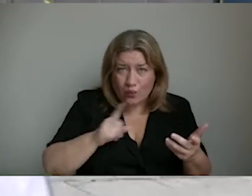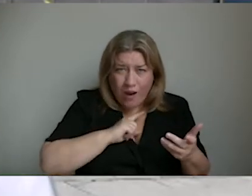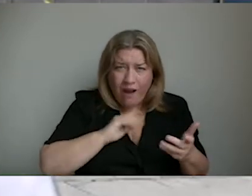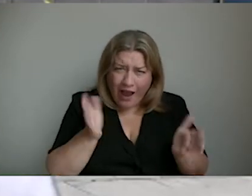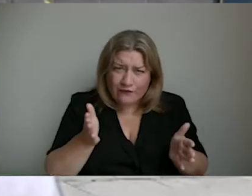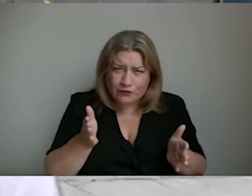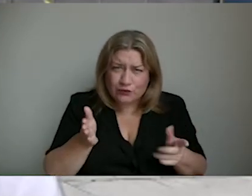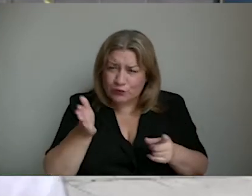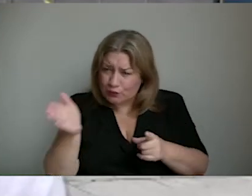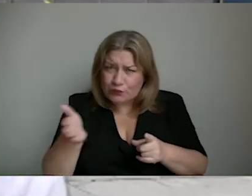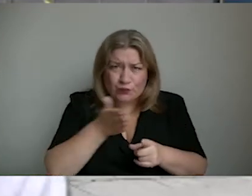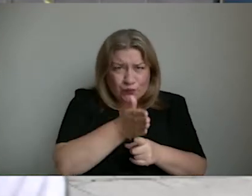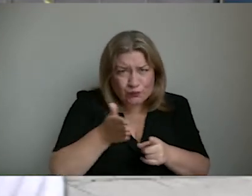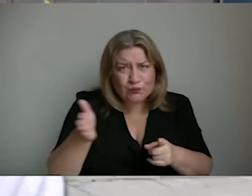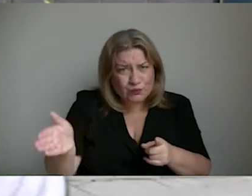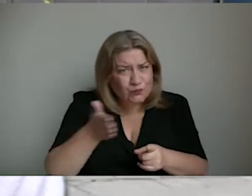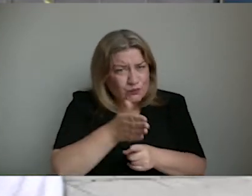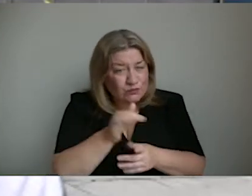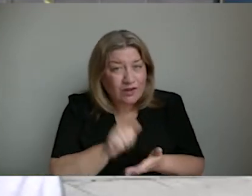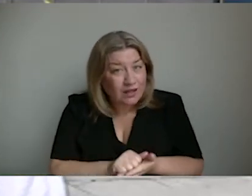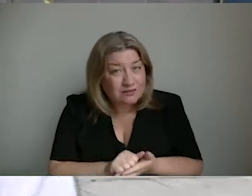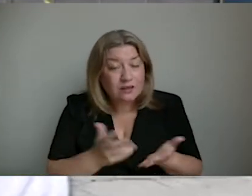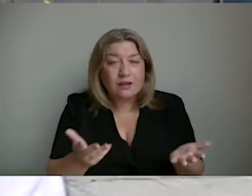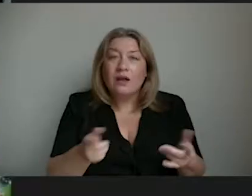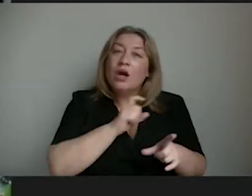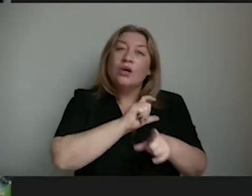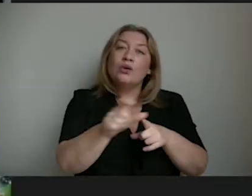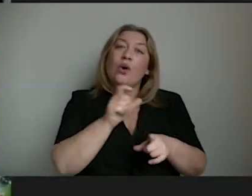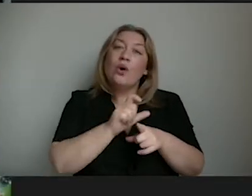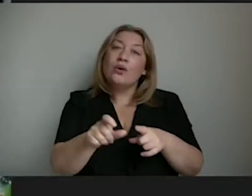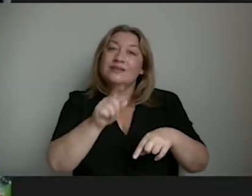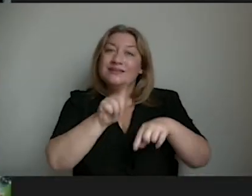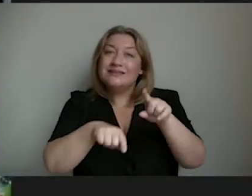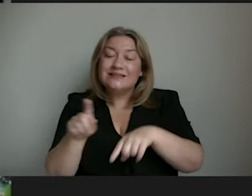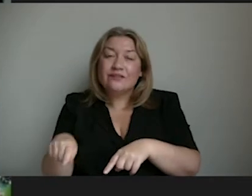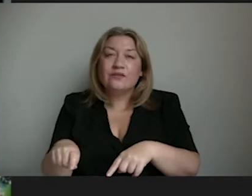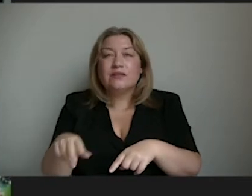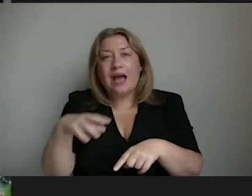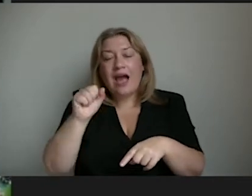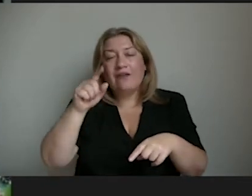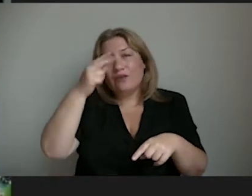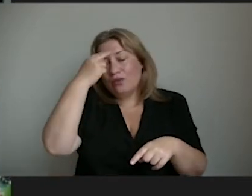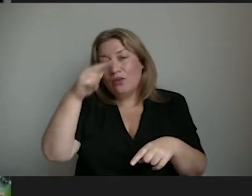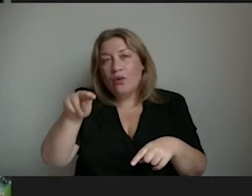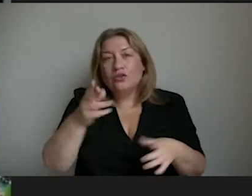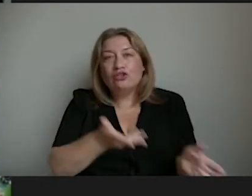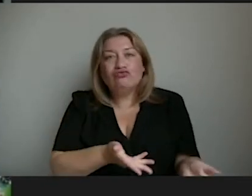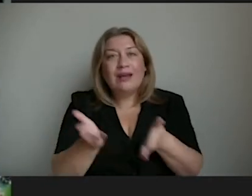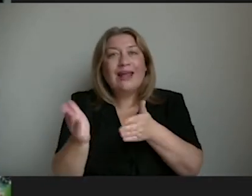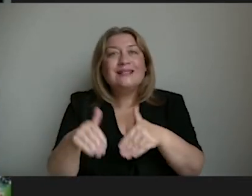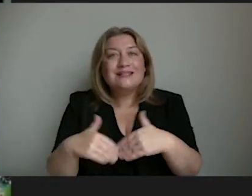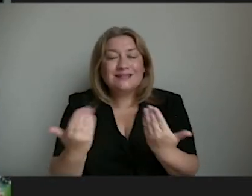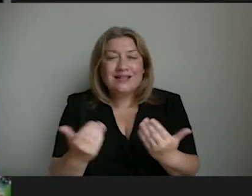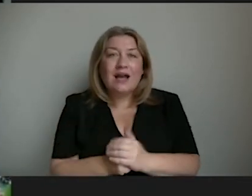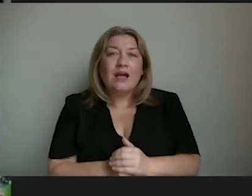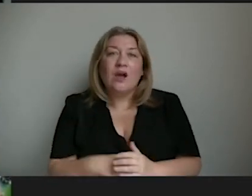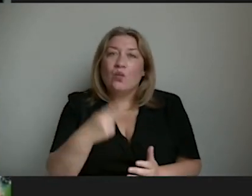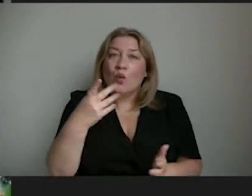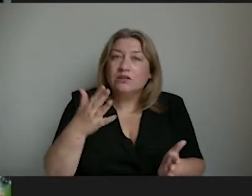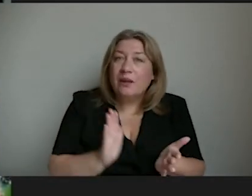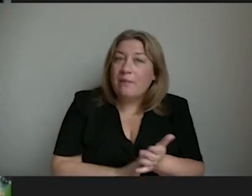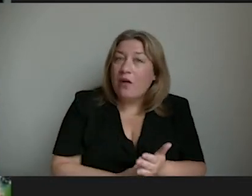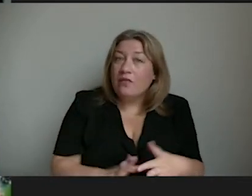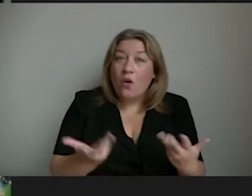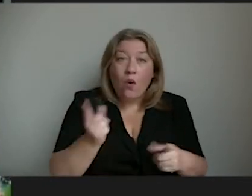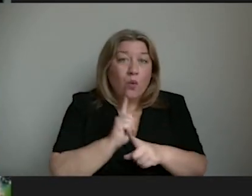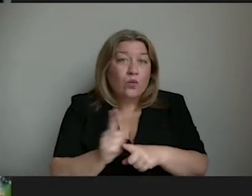Because you'll be at college some of the time, won't you? So. Yeah, so different courses have different kind of college release days, whether it's